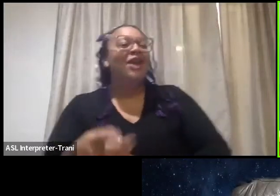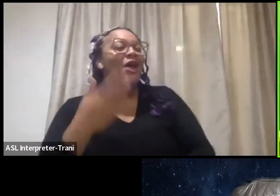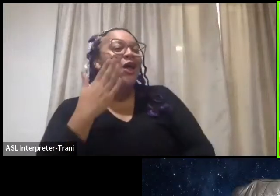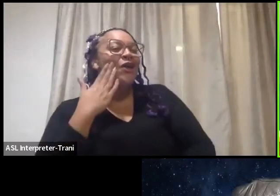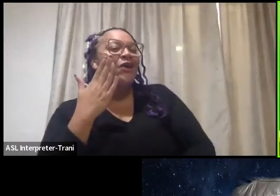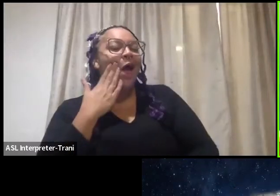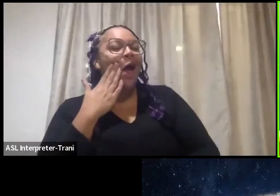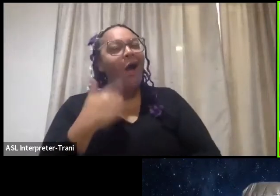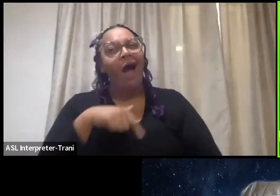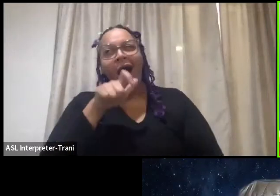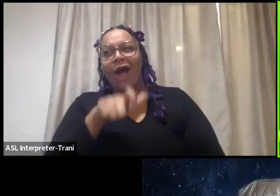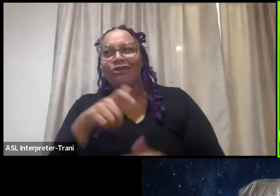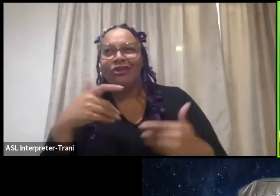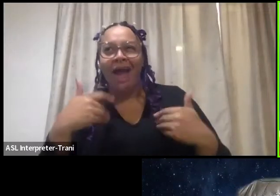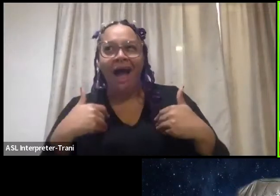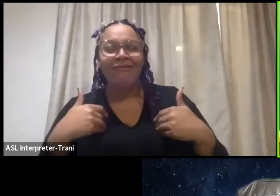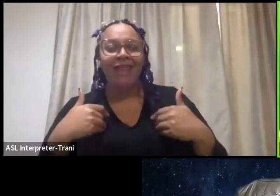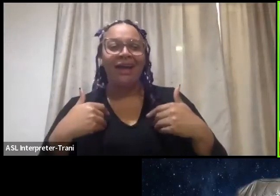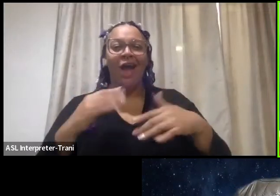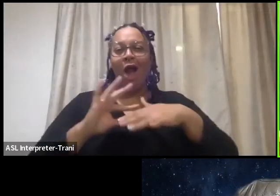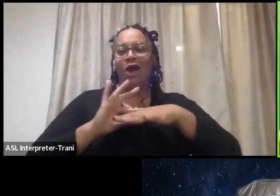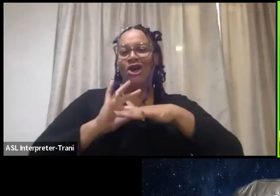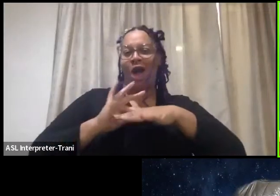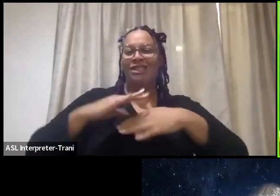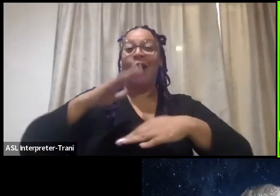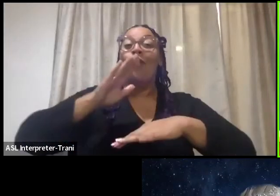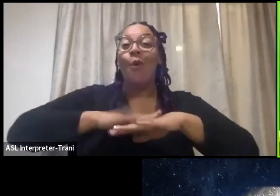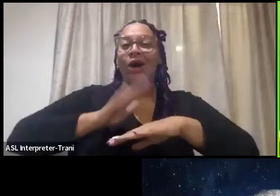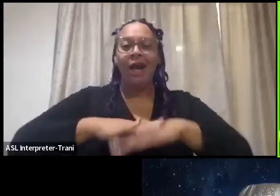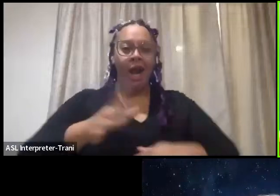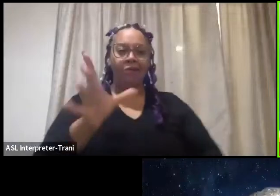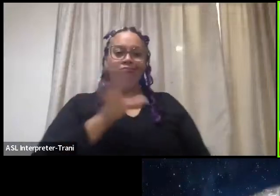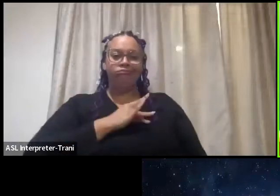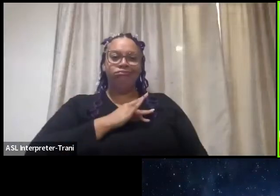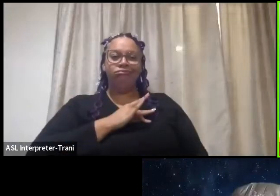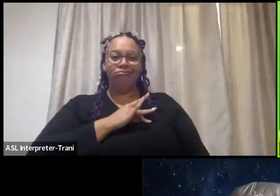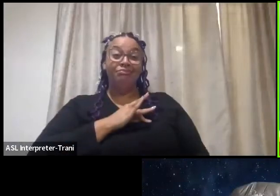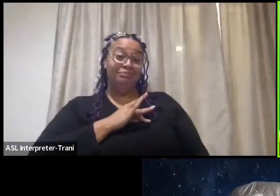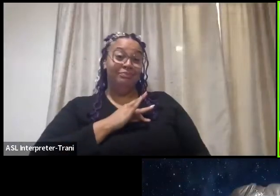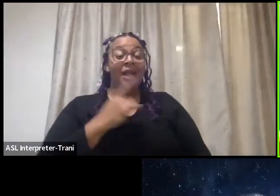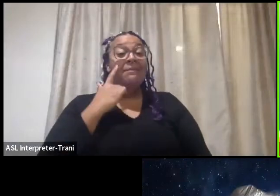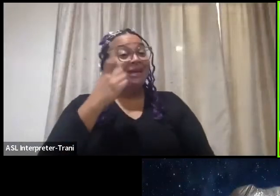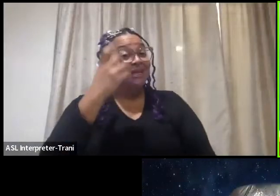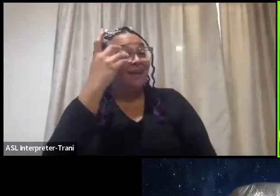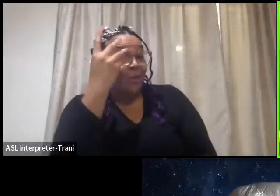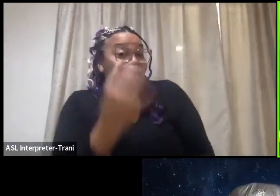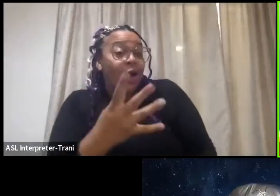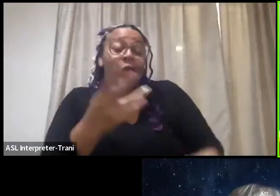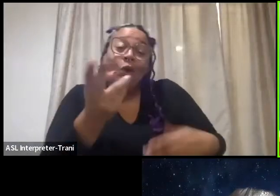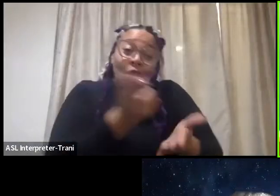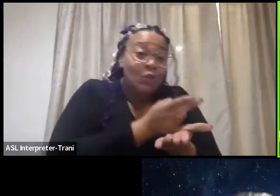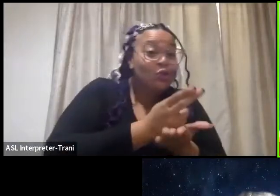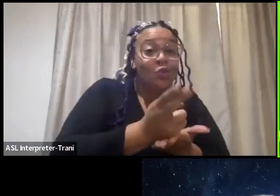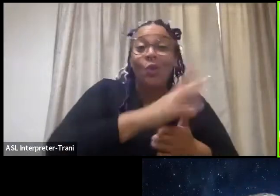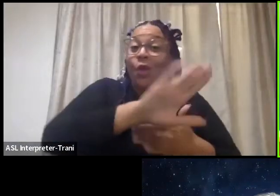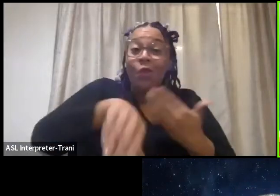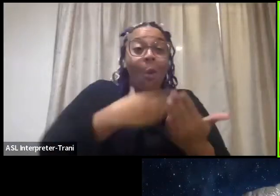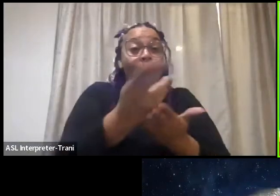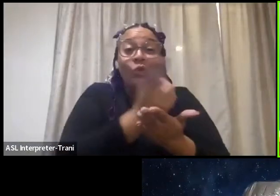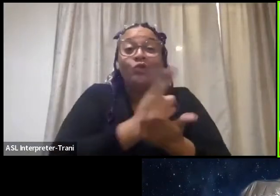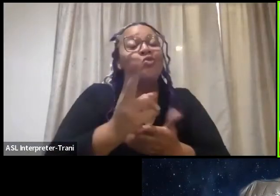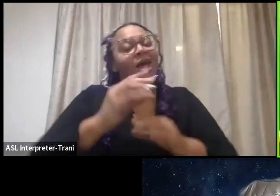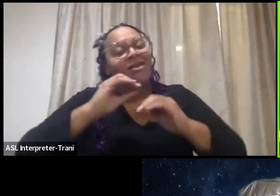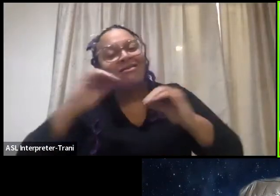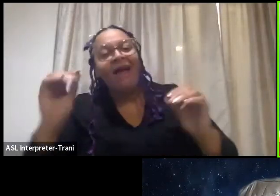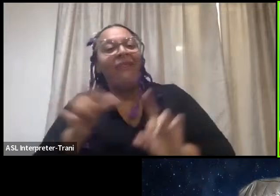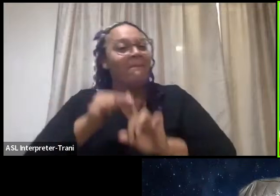I should have a content warning on me. I will tell you the truth, the whole truth, and nothing but the truth